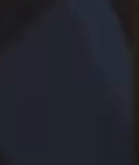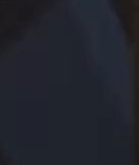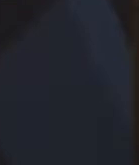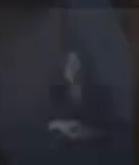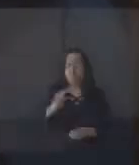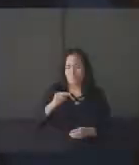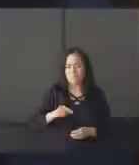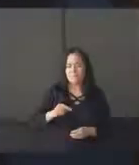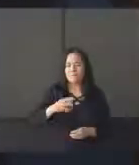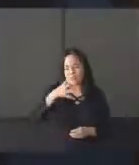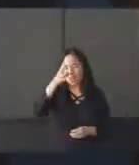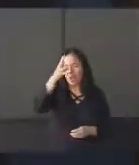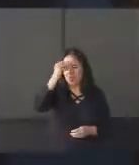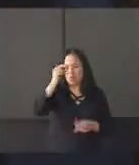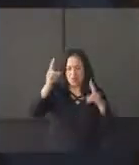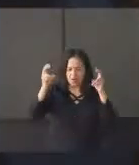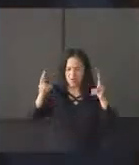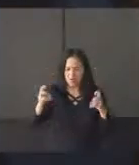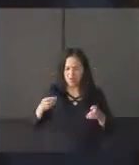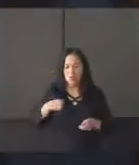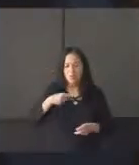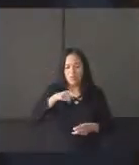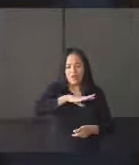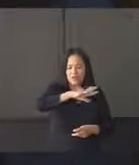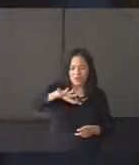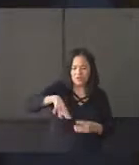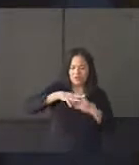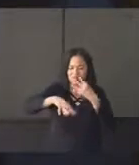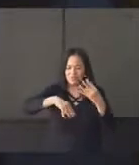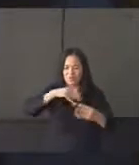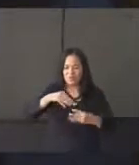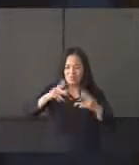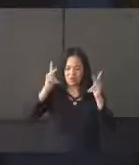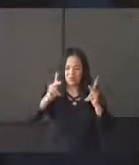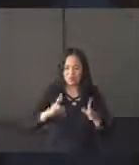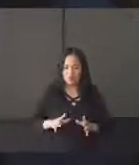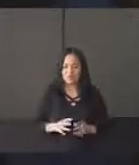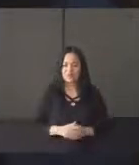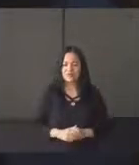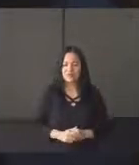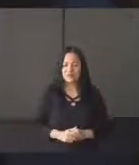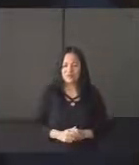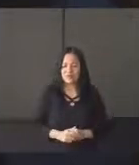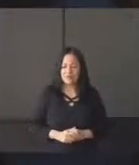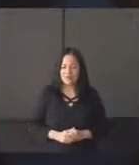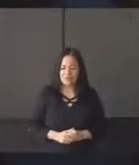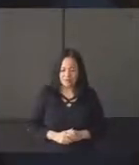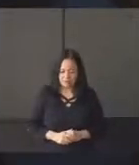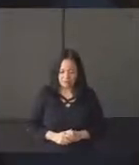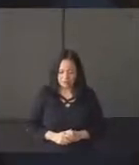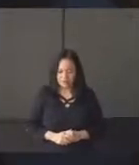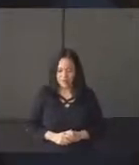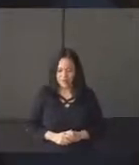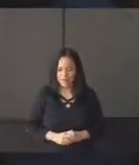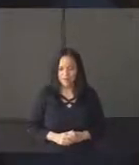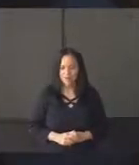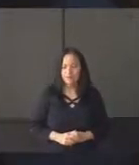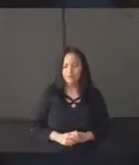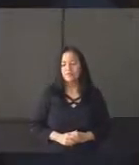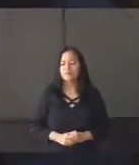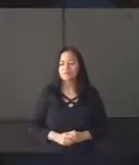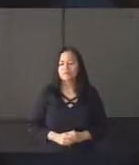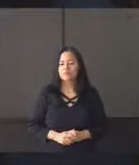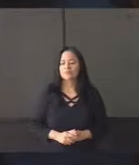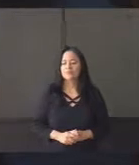be part of our action plan to build interaction and peace. Secondly,